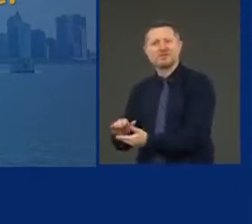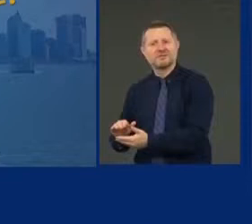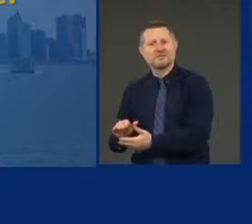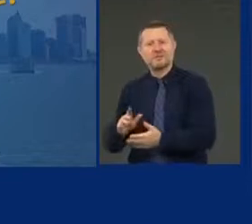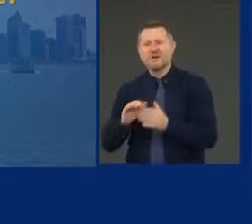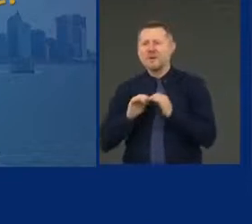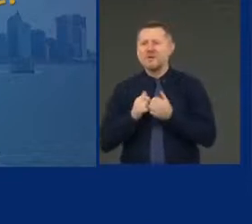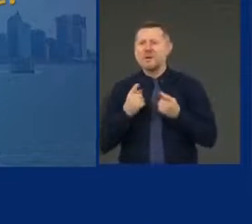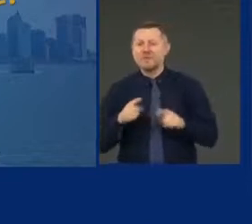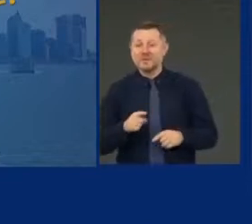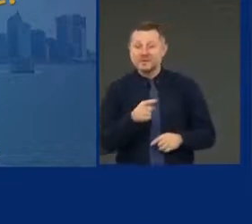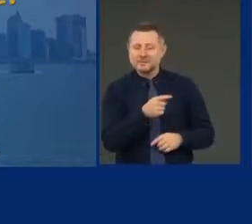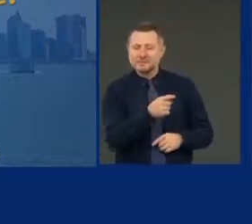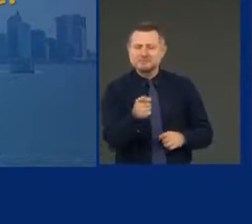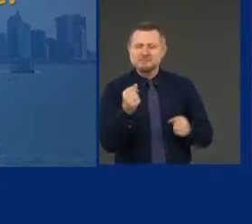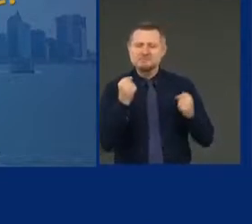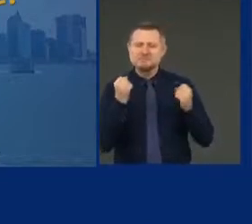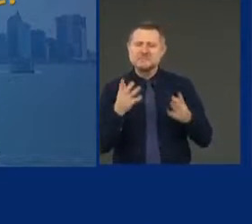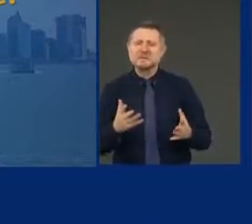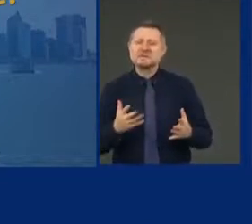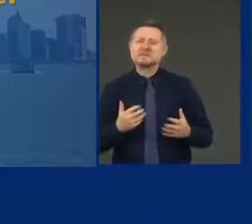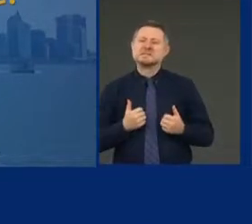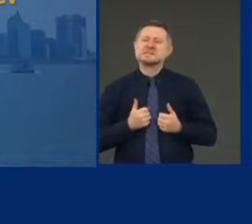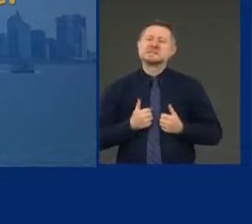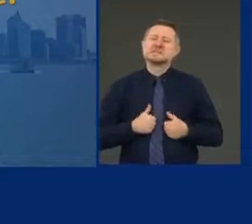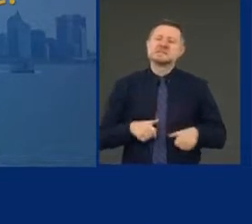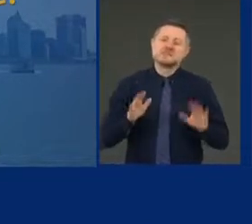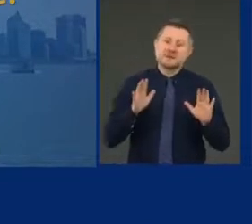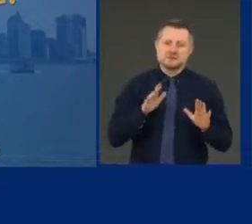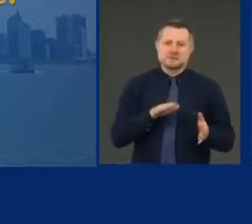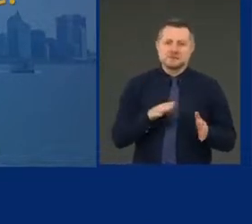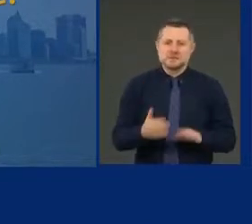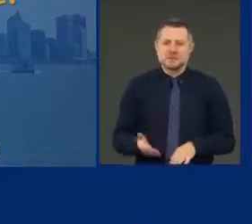their lives so others could live.